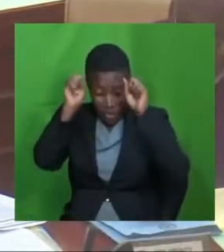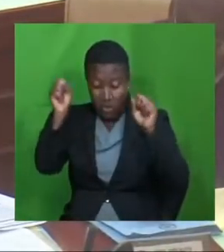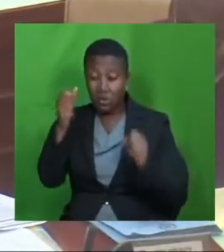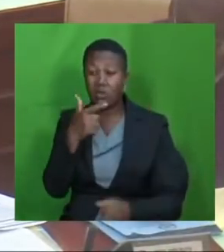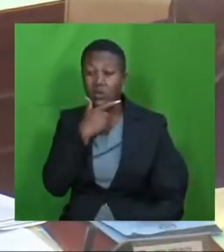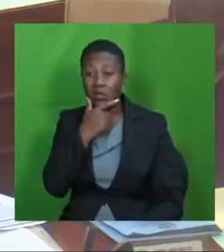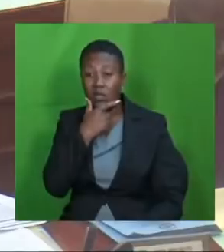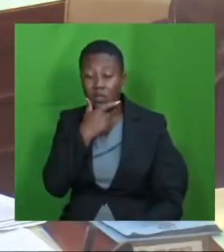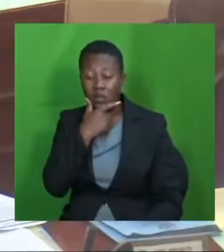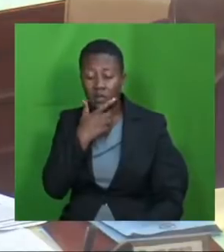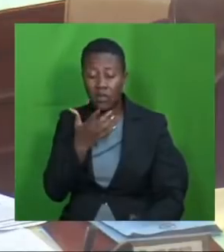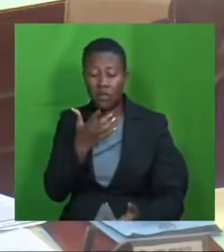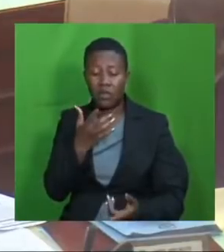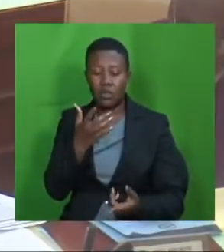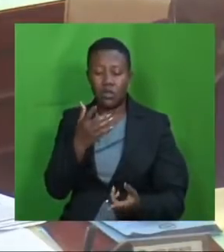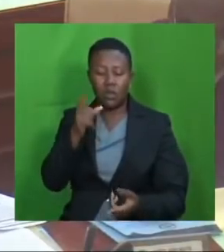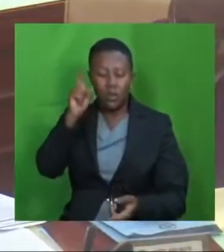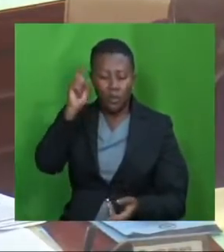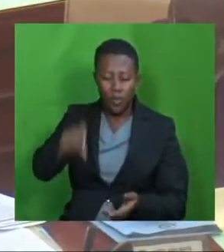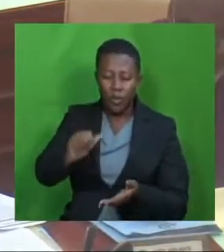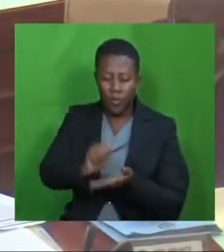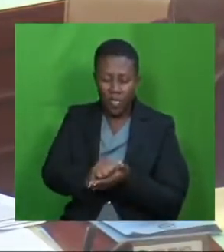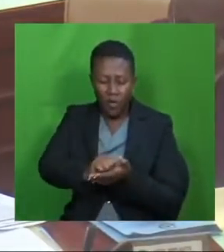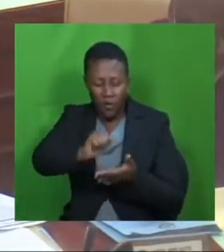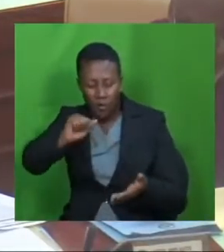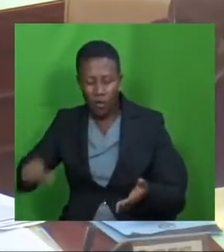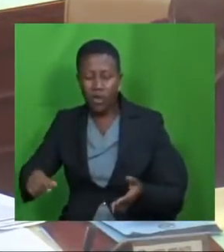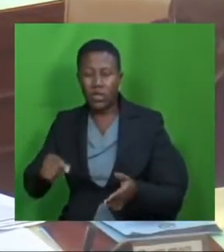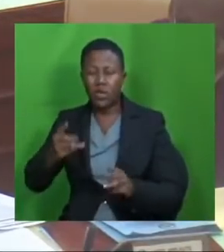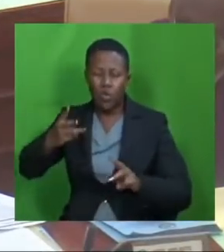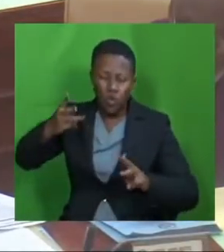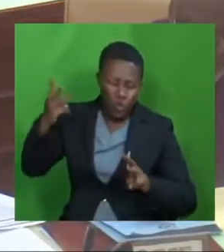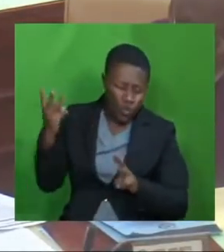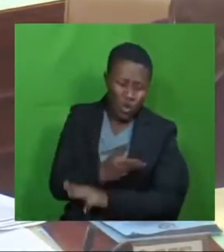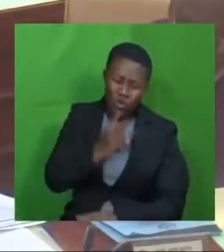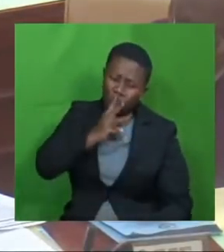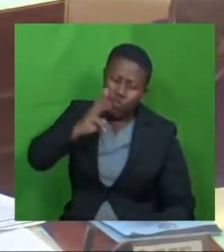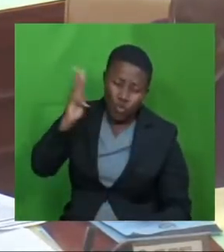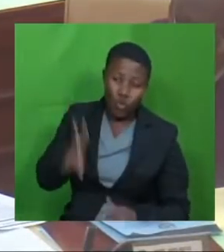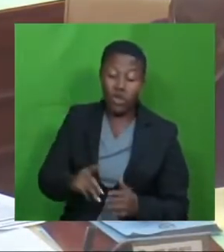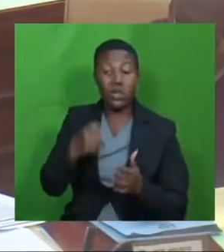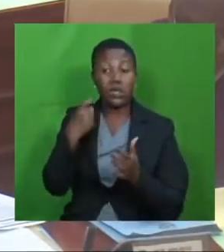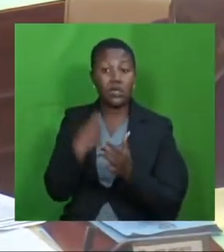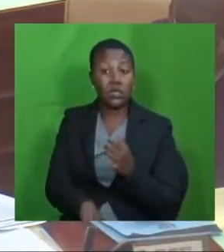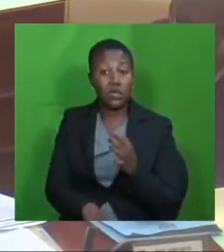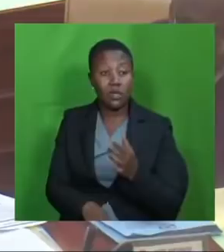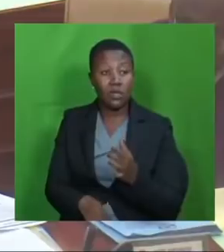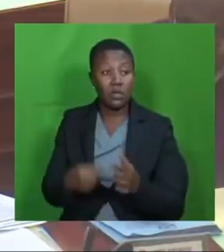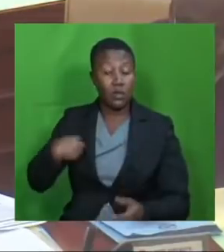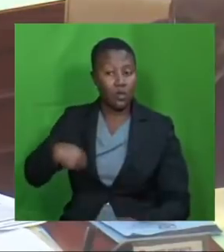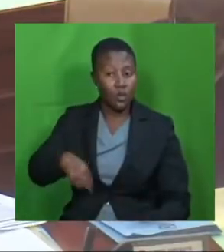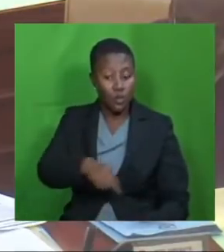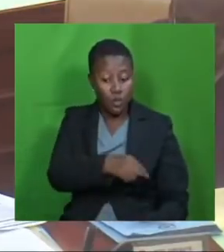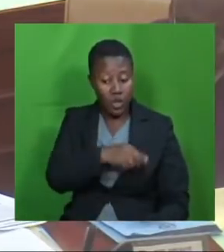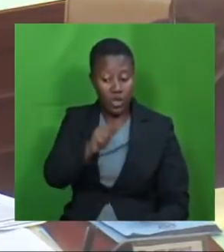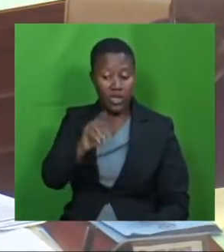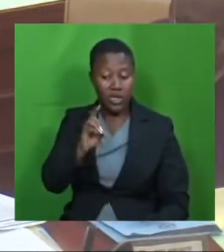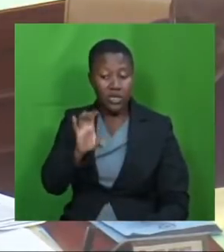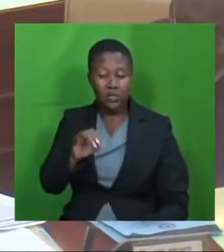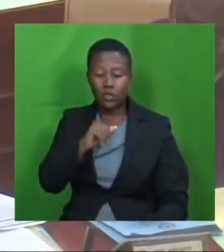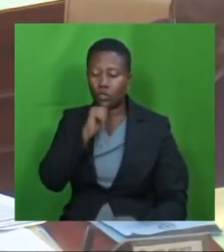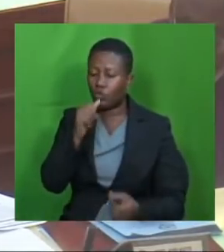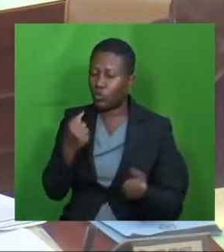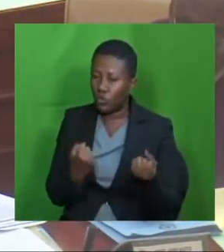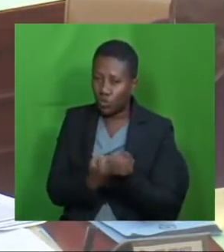to withdraw this punitive, regressive, insensitive tax, and that we do not support it, and you don't need